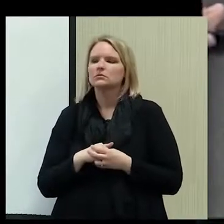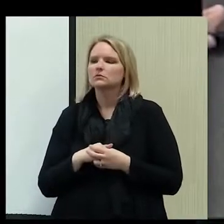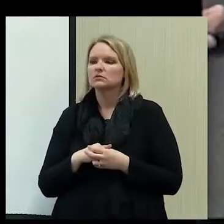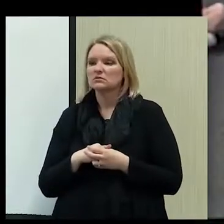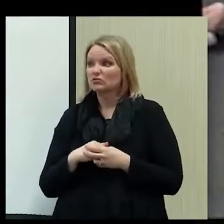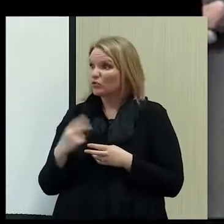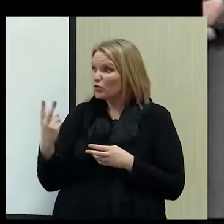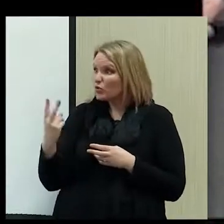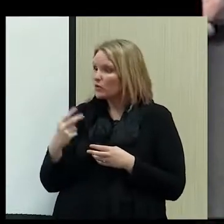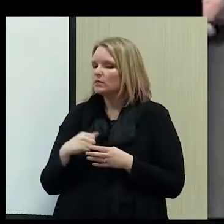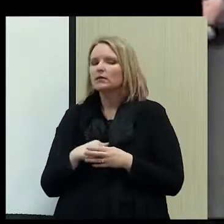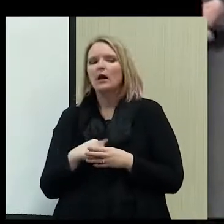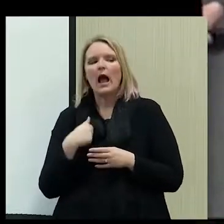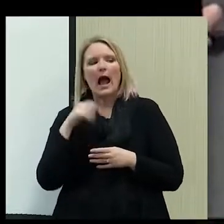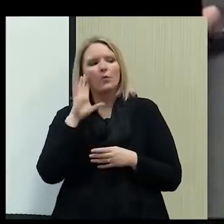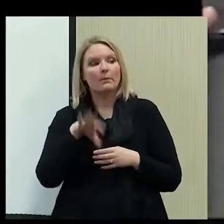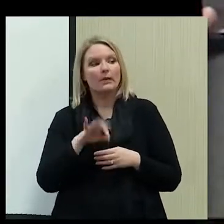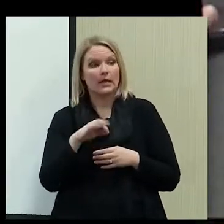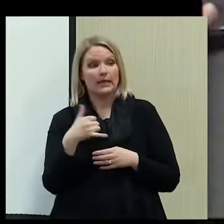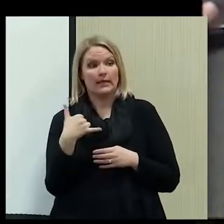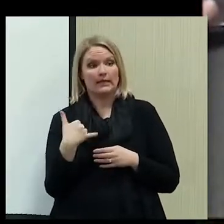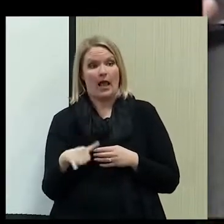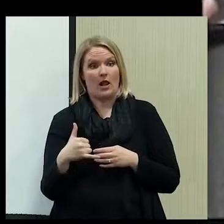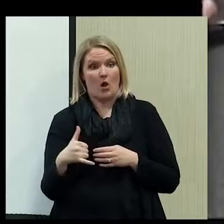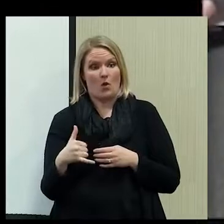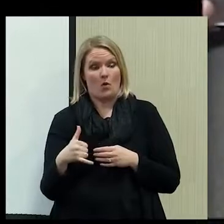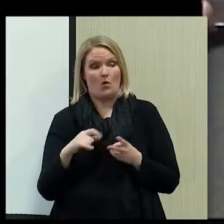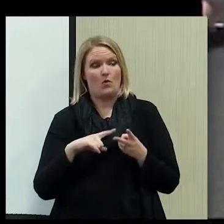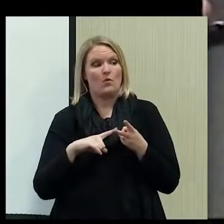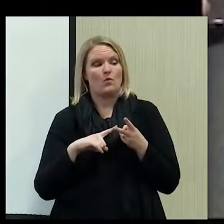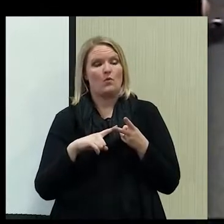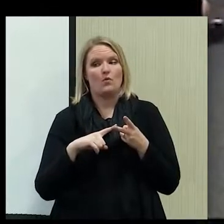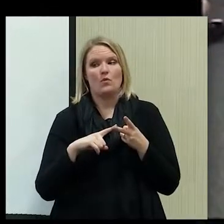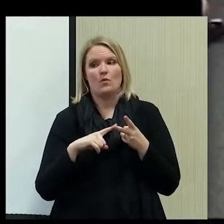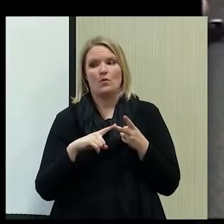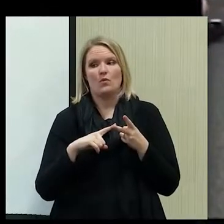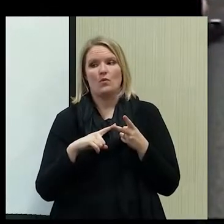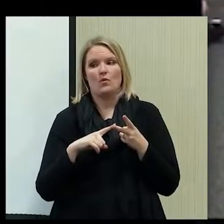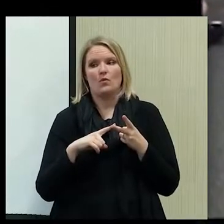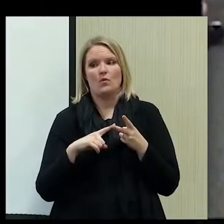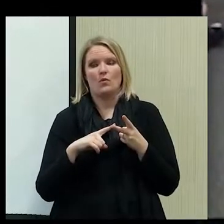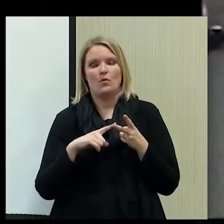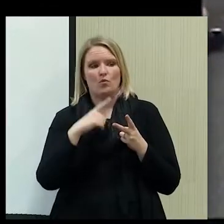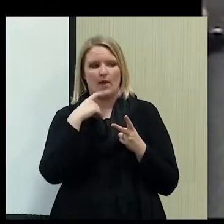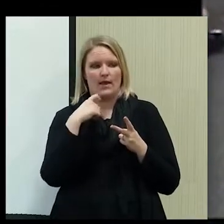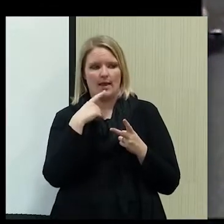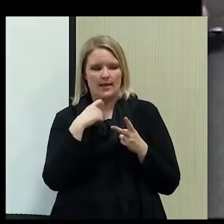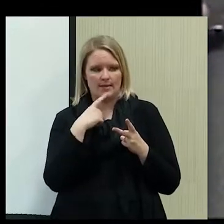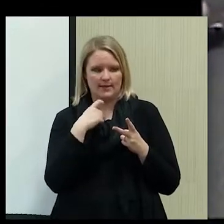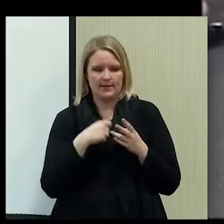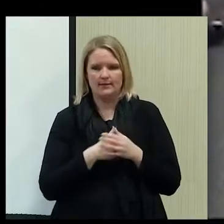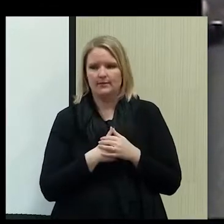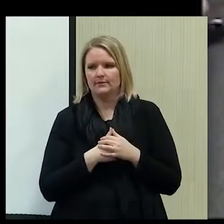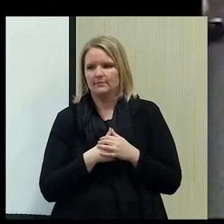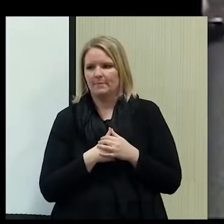see. I'm going to pick yellow. And I'm going to pick red.